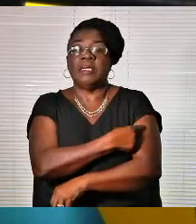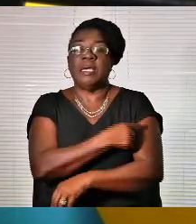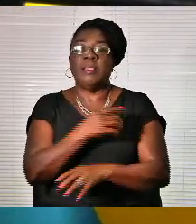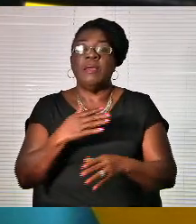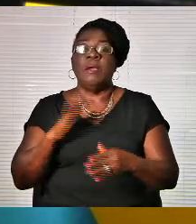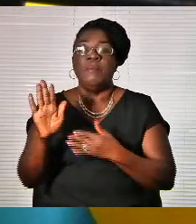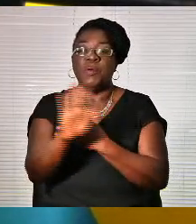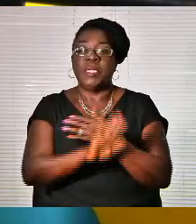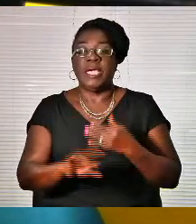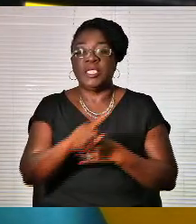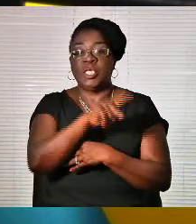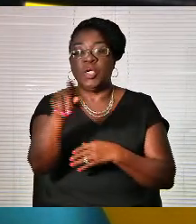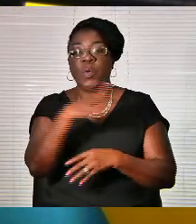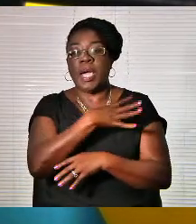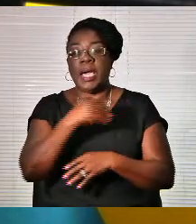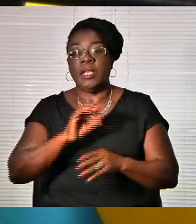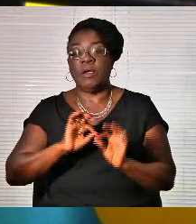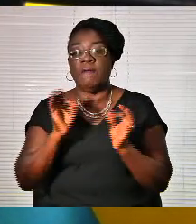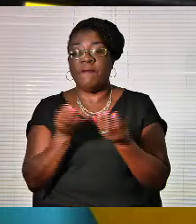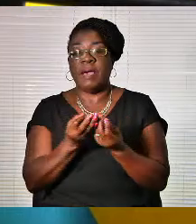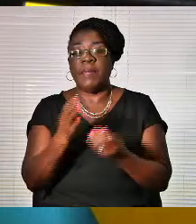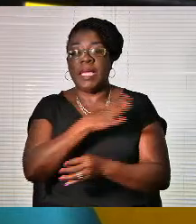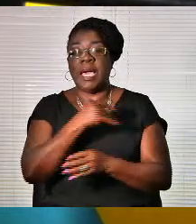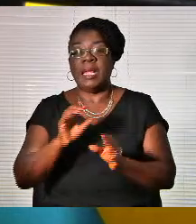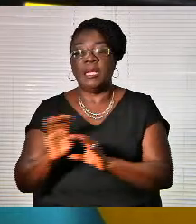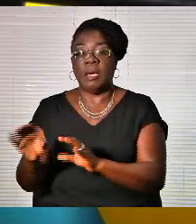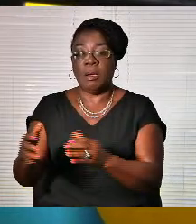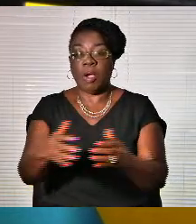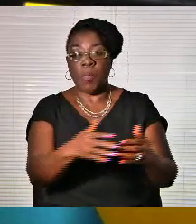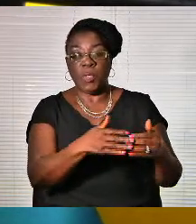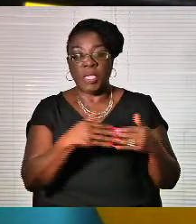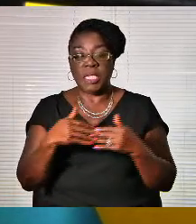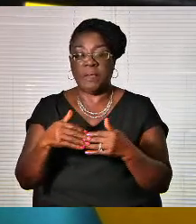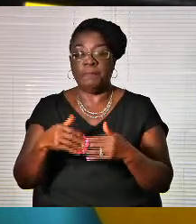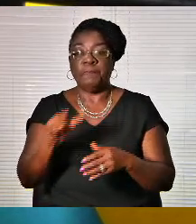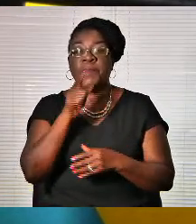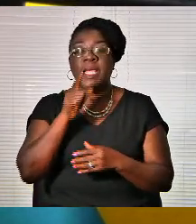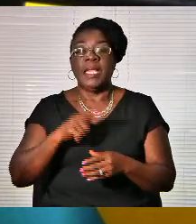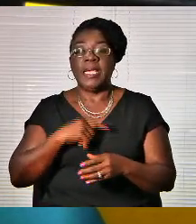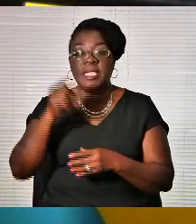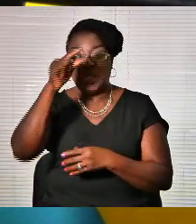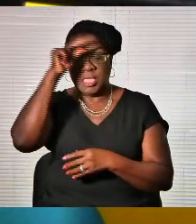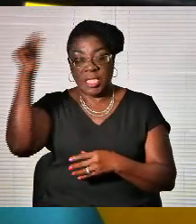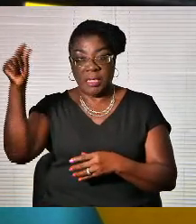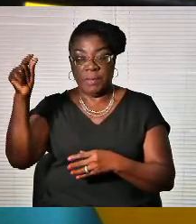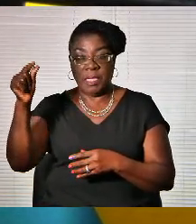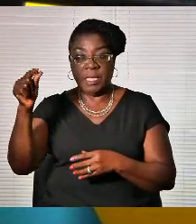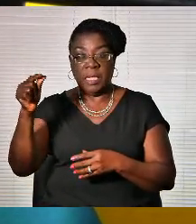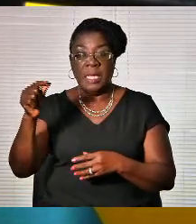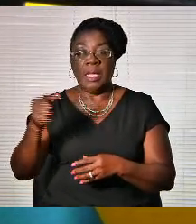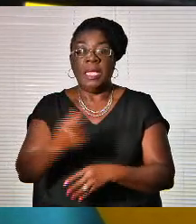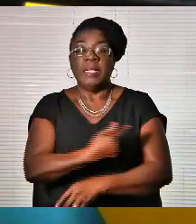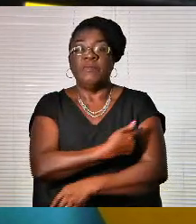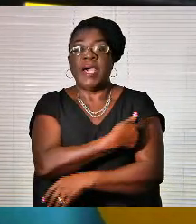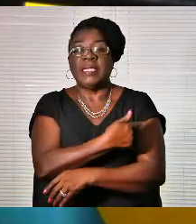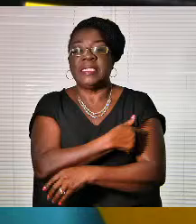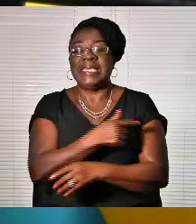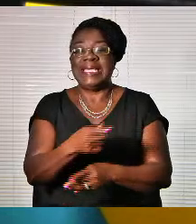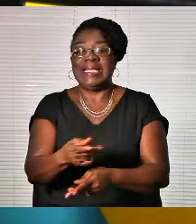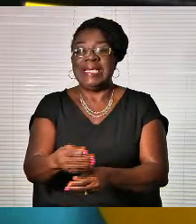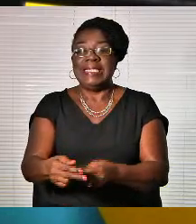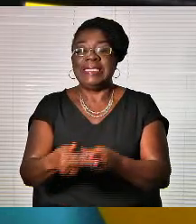and the community. Ladies and gentlemen, immunizations save lives.